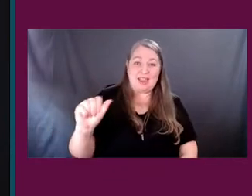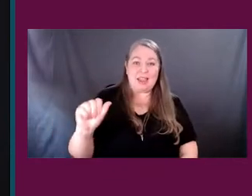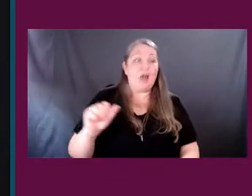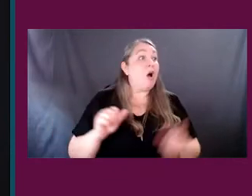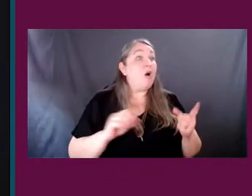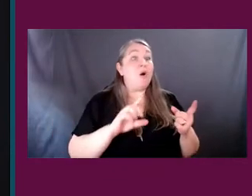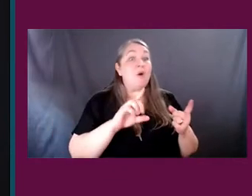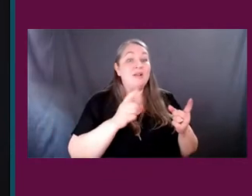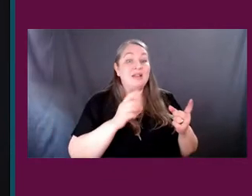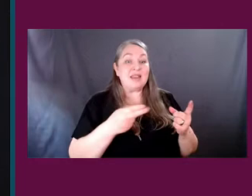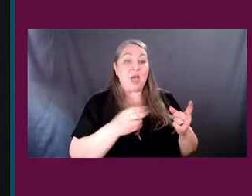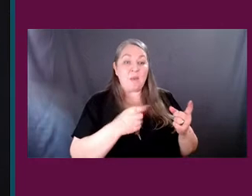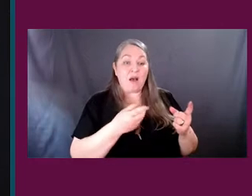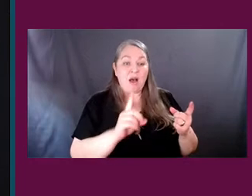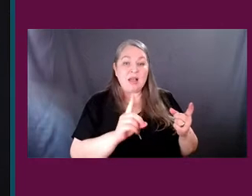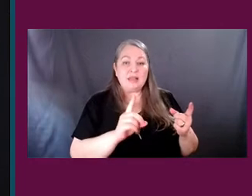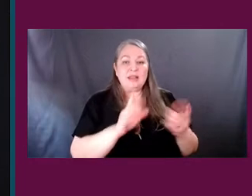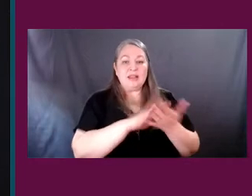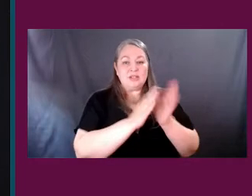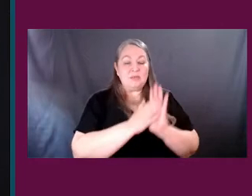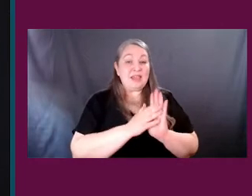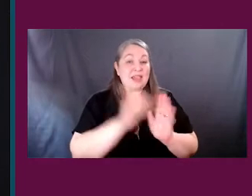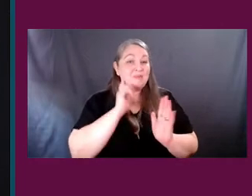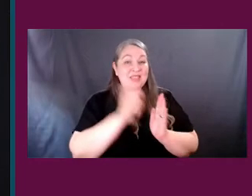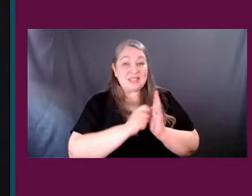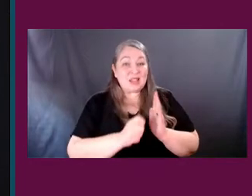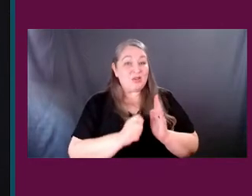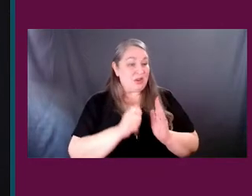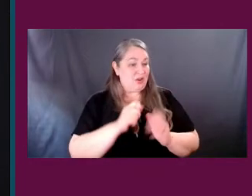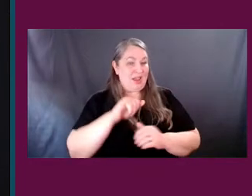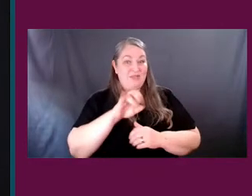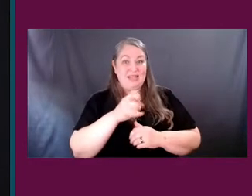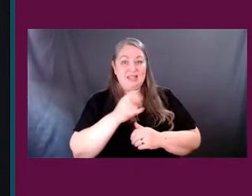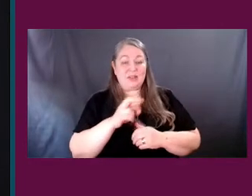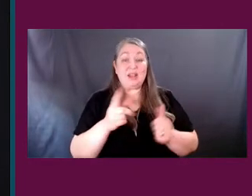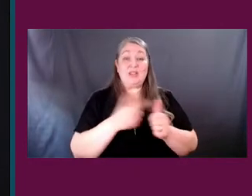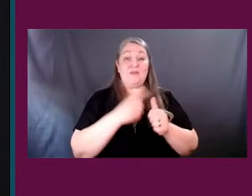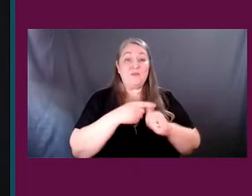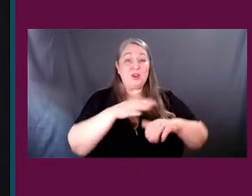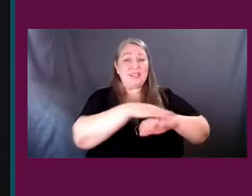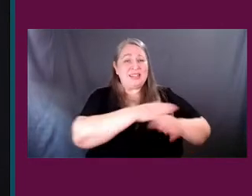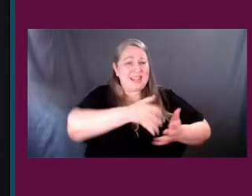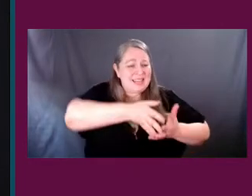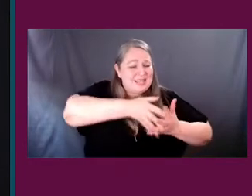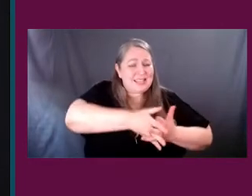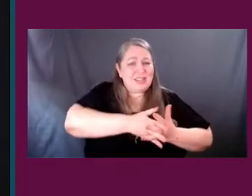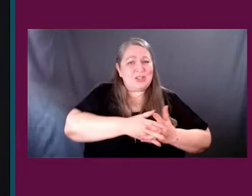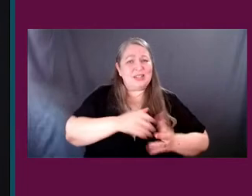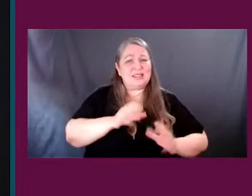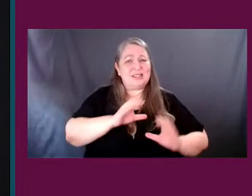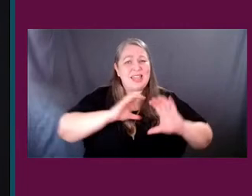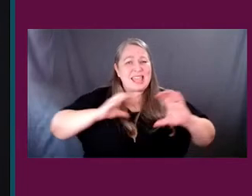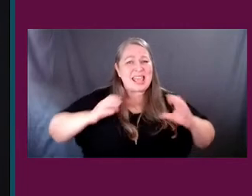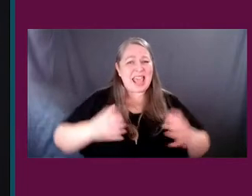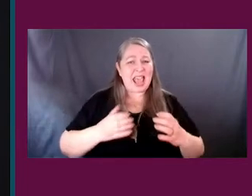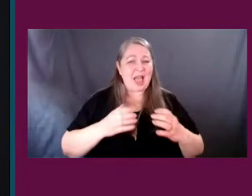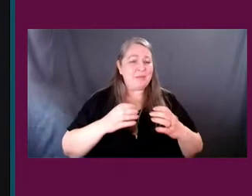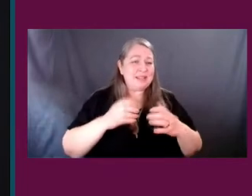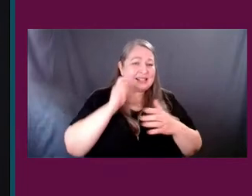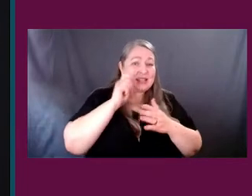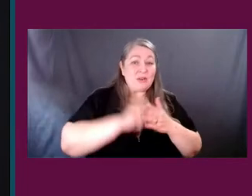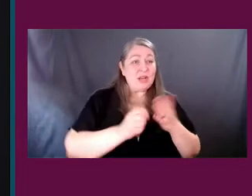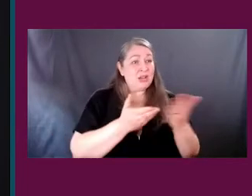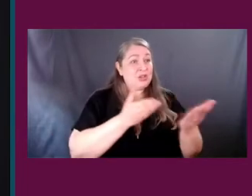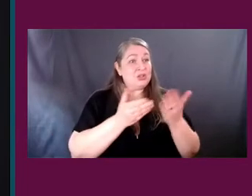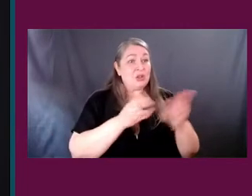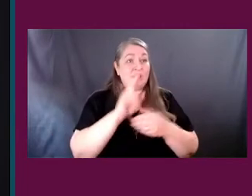was named Secretary of Interior, becoming the first Indigenous cabinet secretary to serve a U.S. president in our